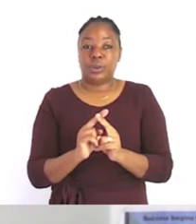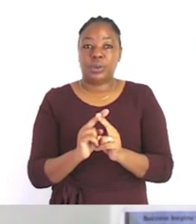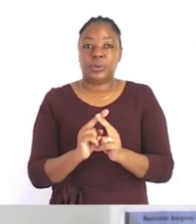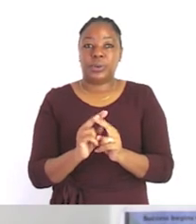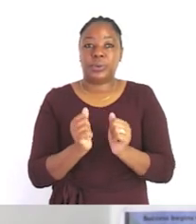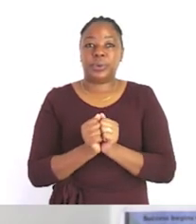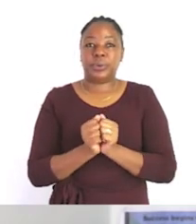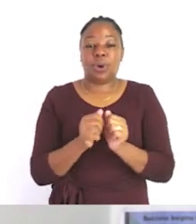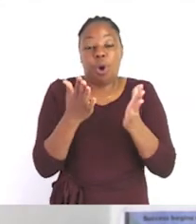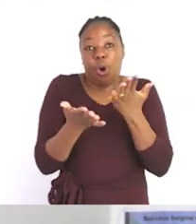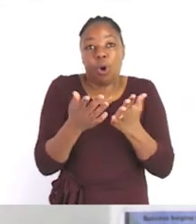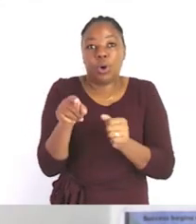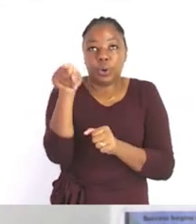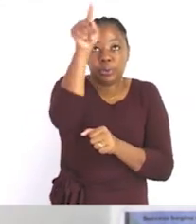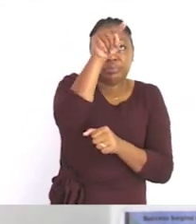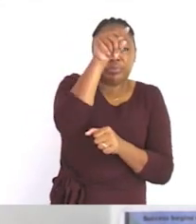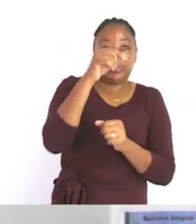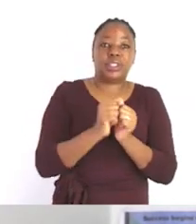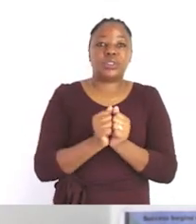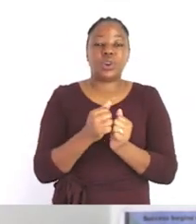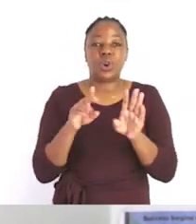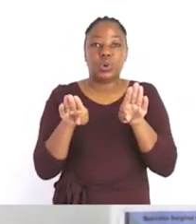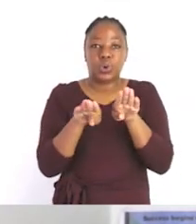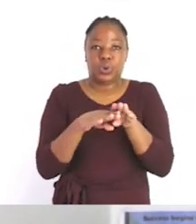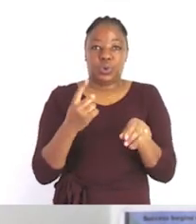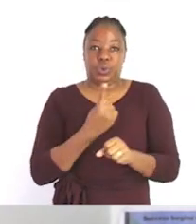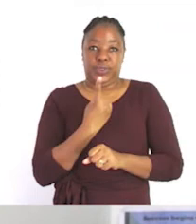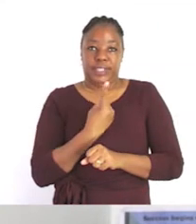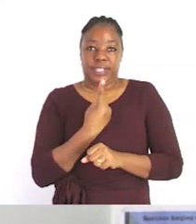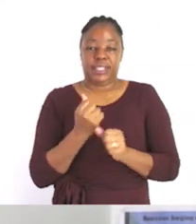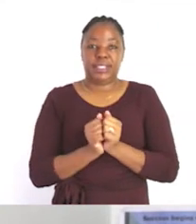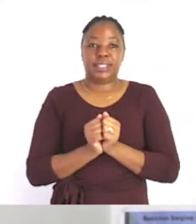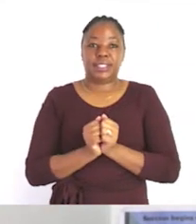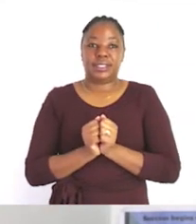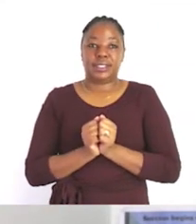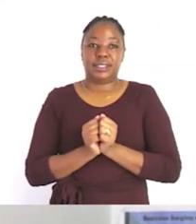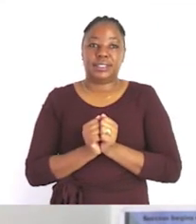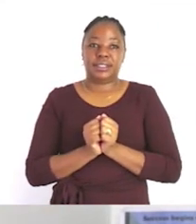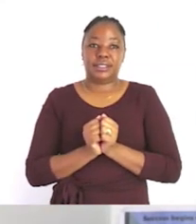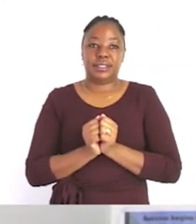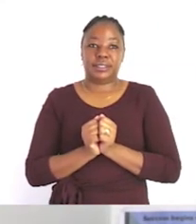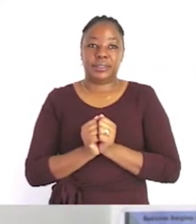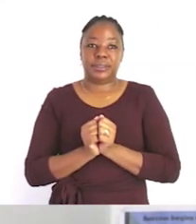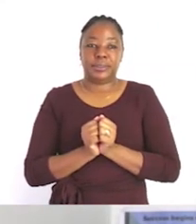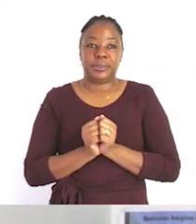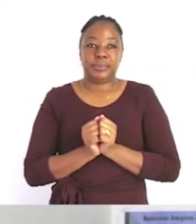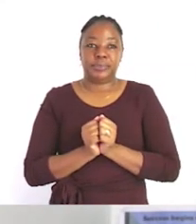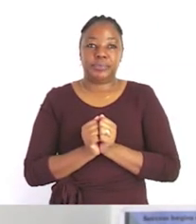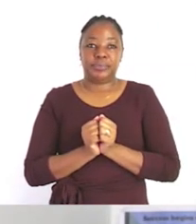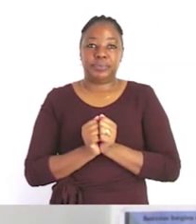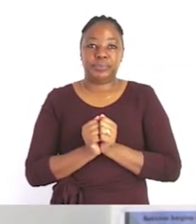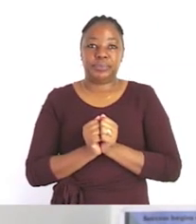borrow from the subtraction, I want you to try the exercise that is there for you. Don't forget